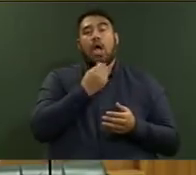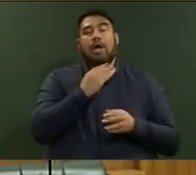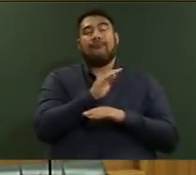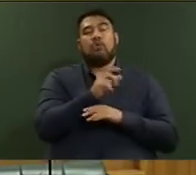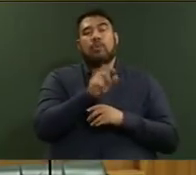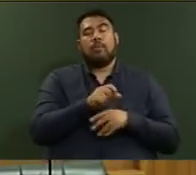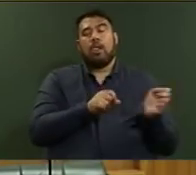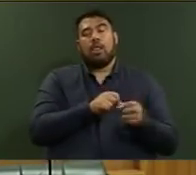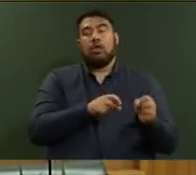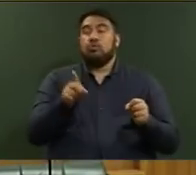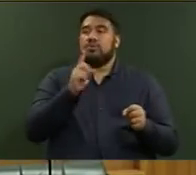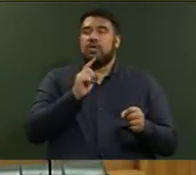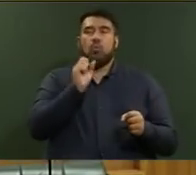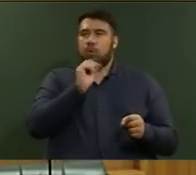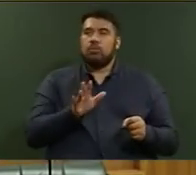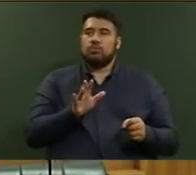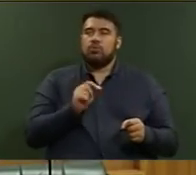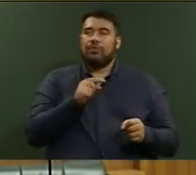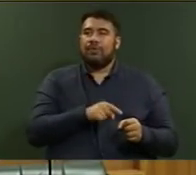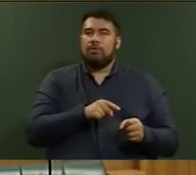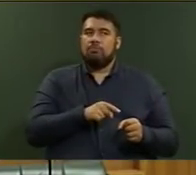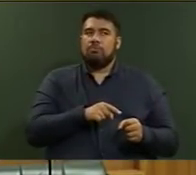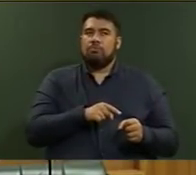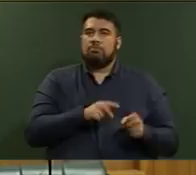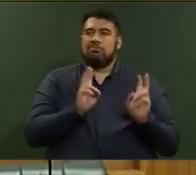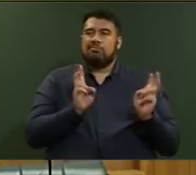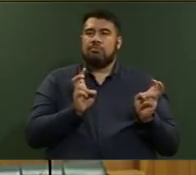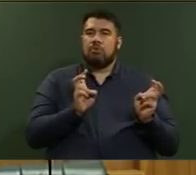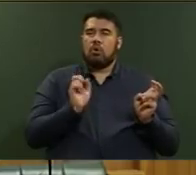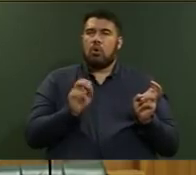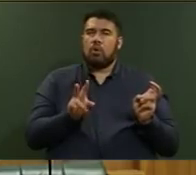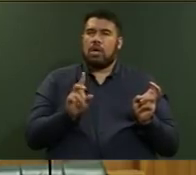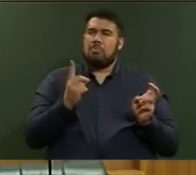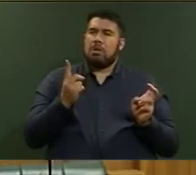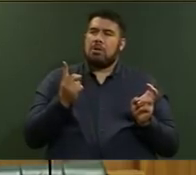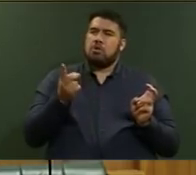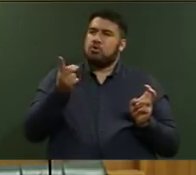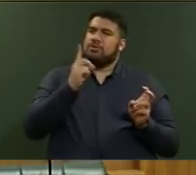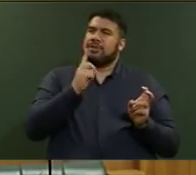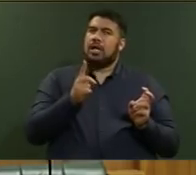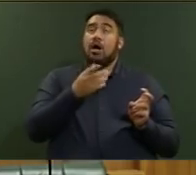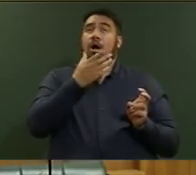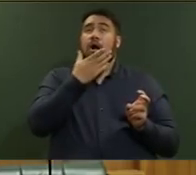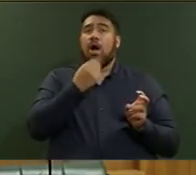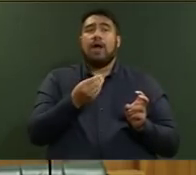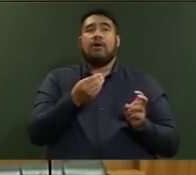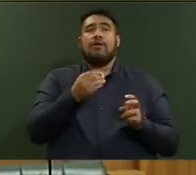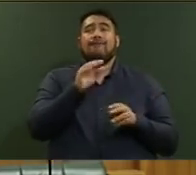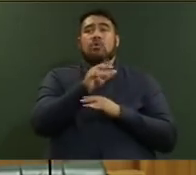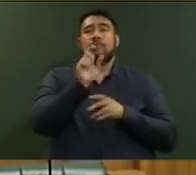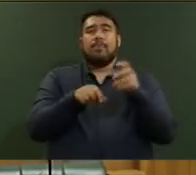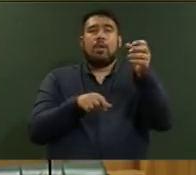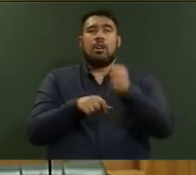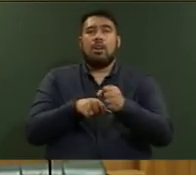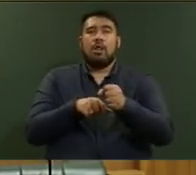the time," end of quote, why does he think it's easier to hire foreigners than encourage unemployed New Zealanders into